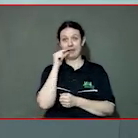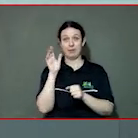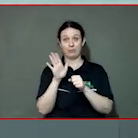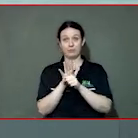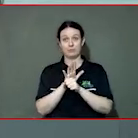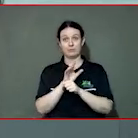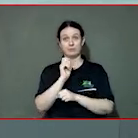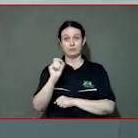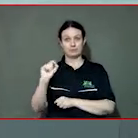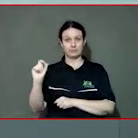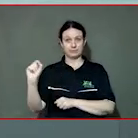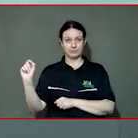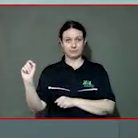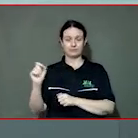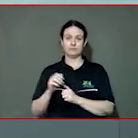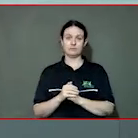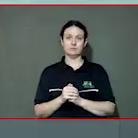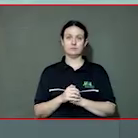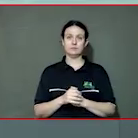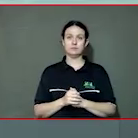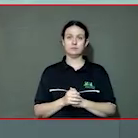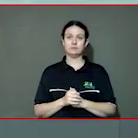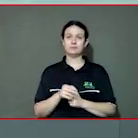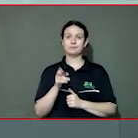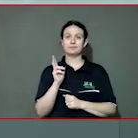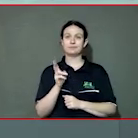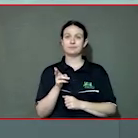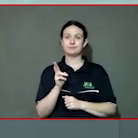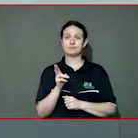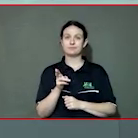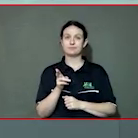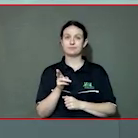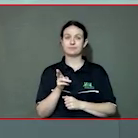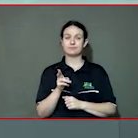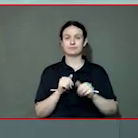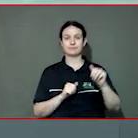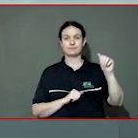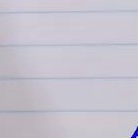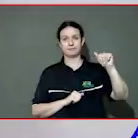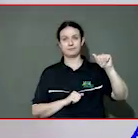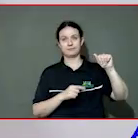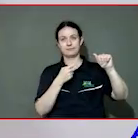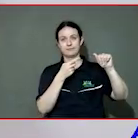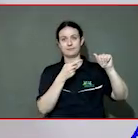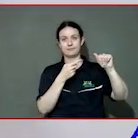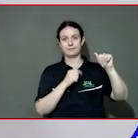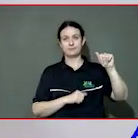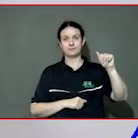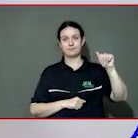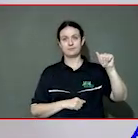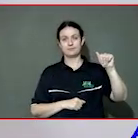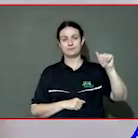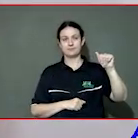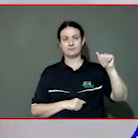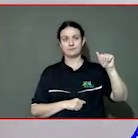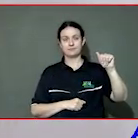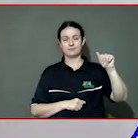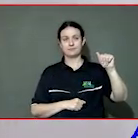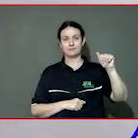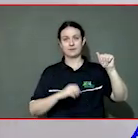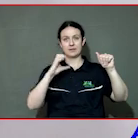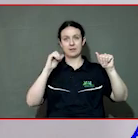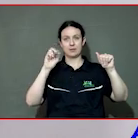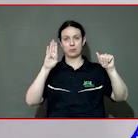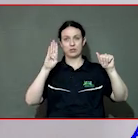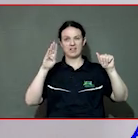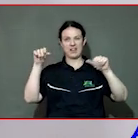please. Okay, so again, I'm going to go to A. It is my carboxylic acid, so